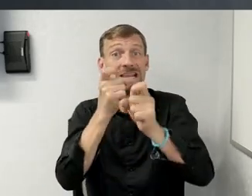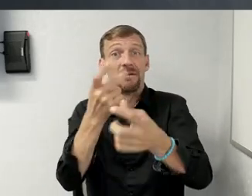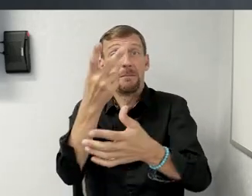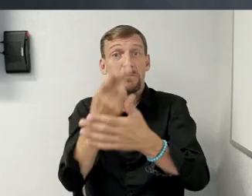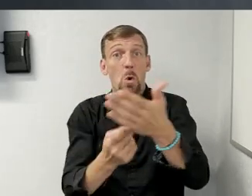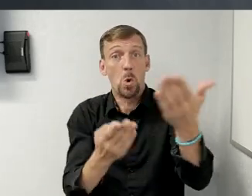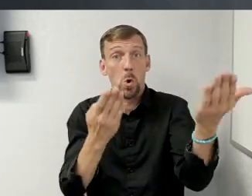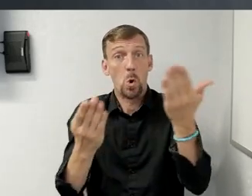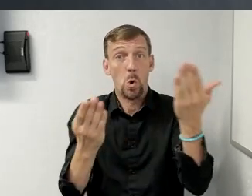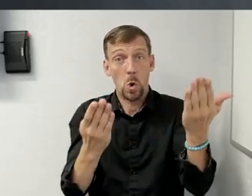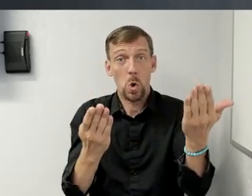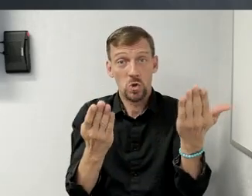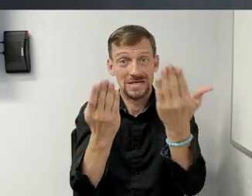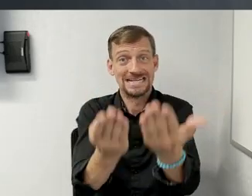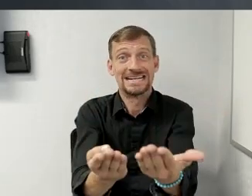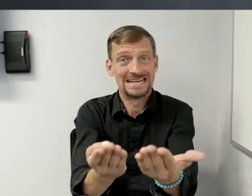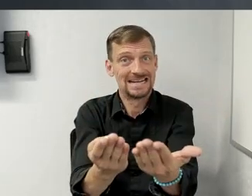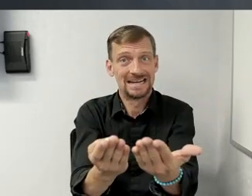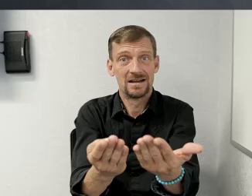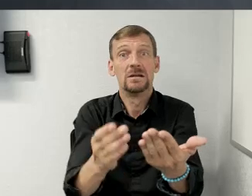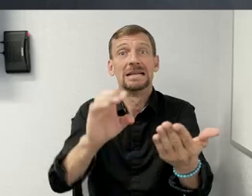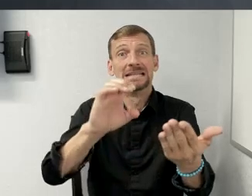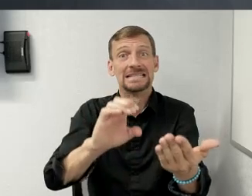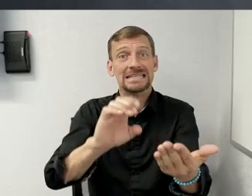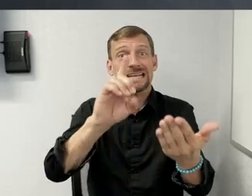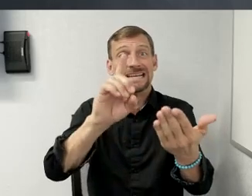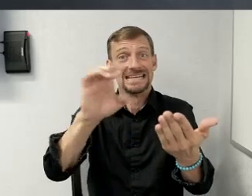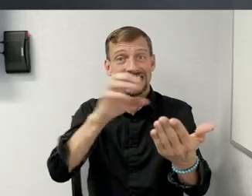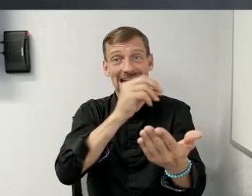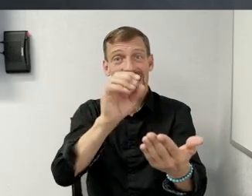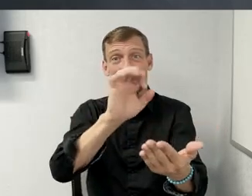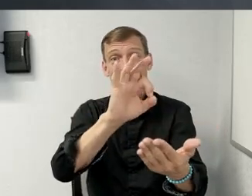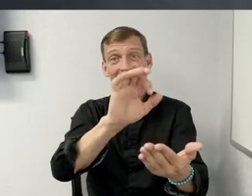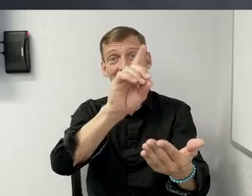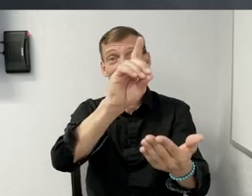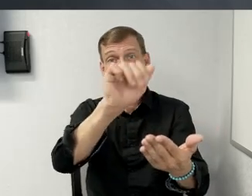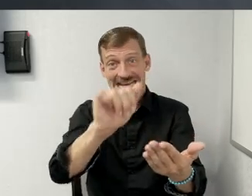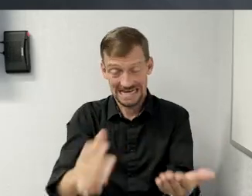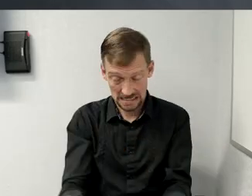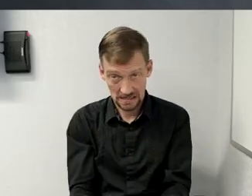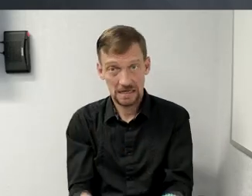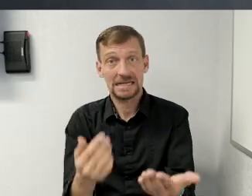combination. So the CDC, the FDA, pretty much took the